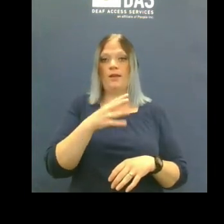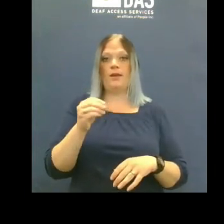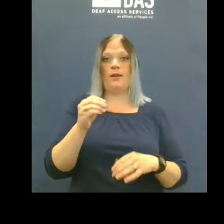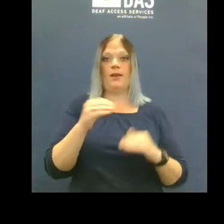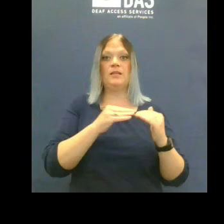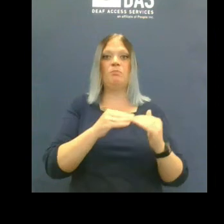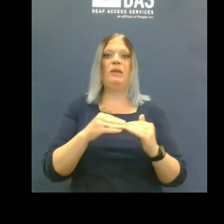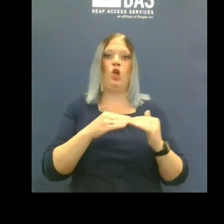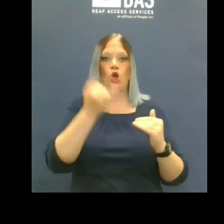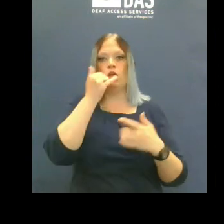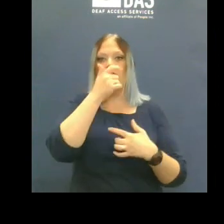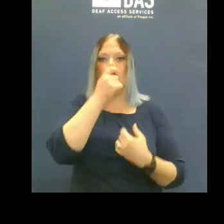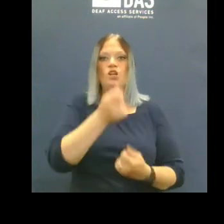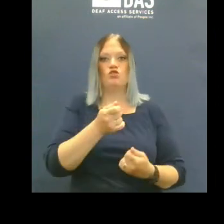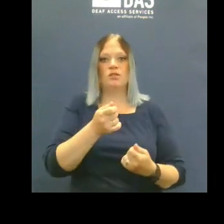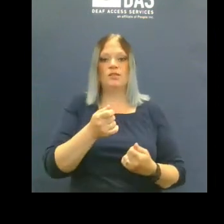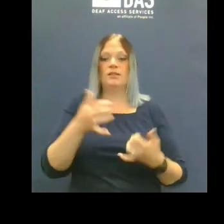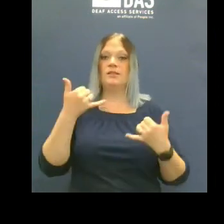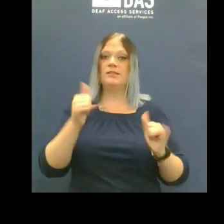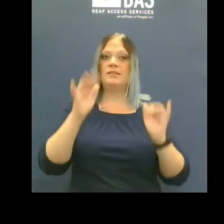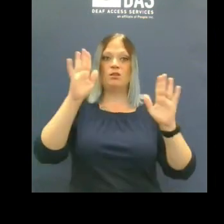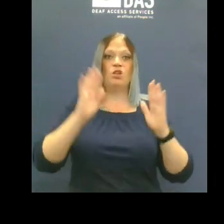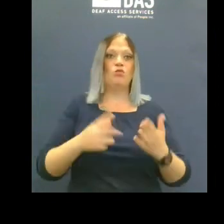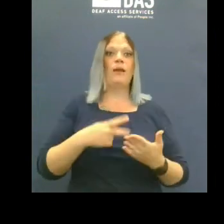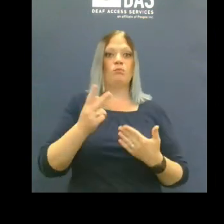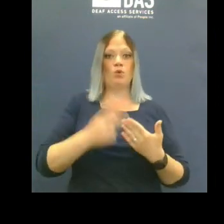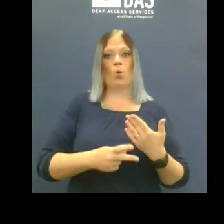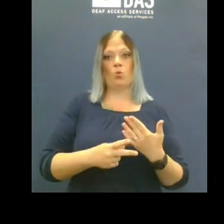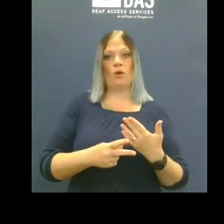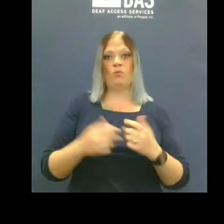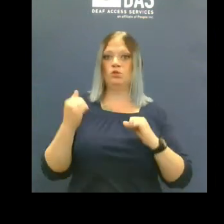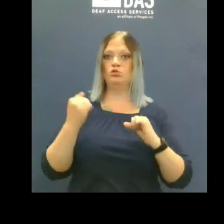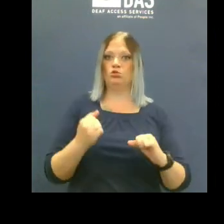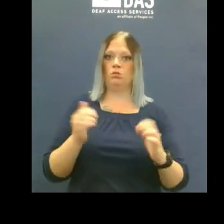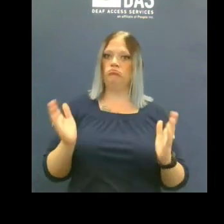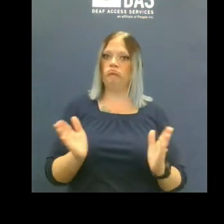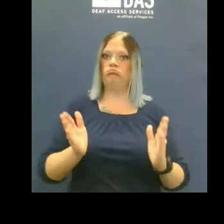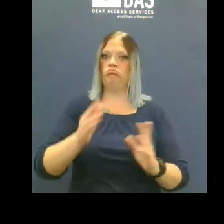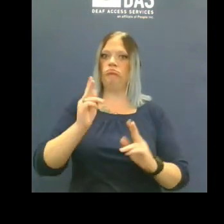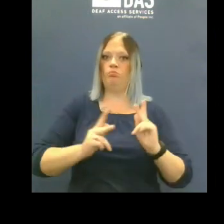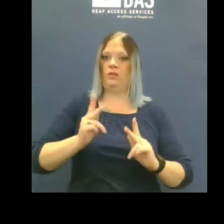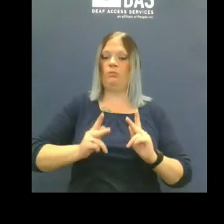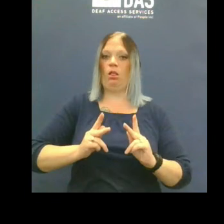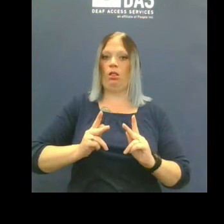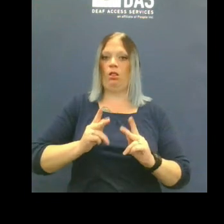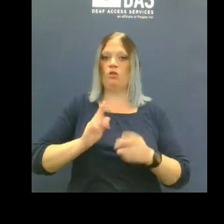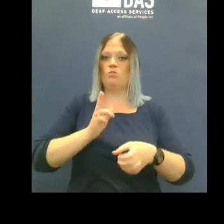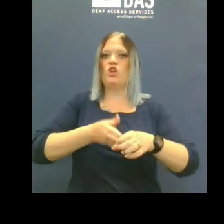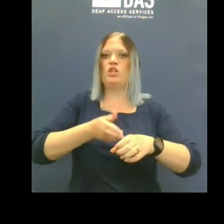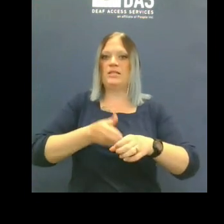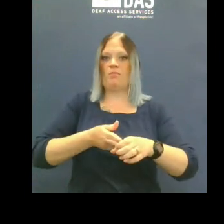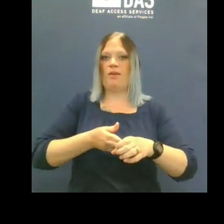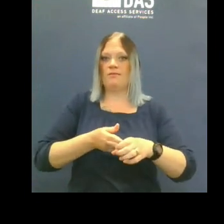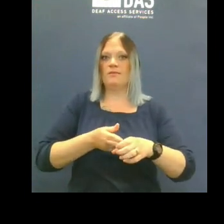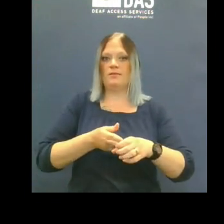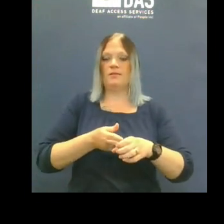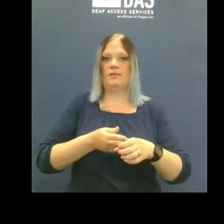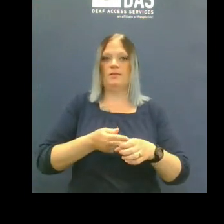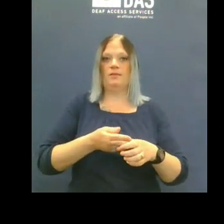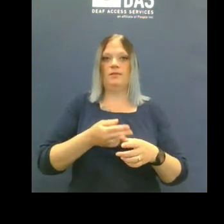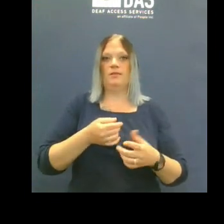peer if you're interested. So that is still a great program. We still really strongly encourage people to participate in that